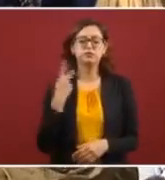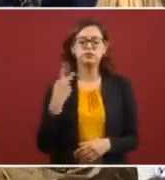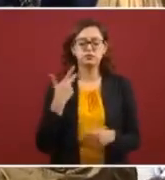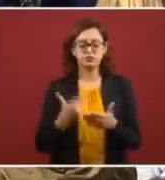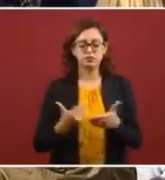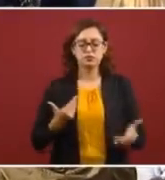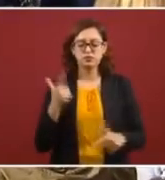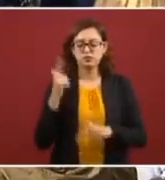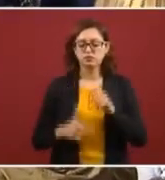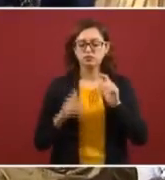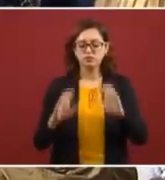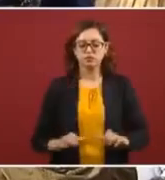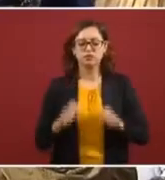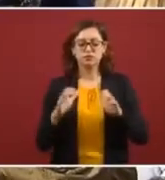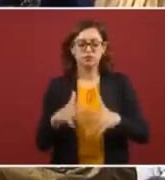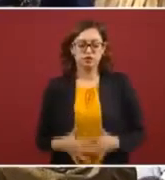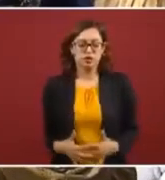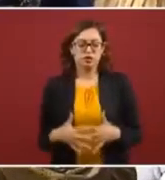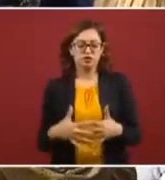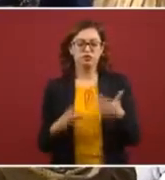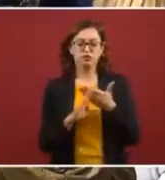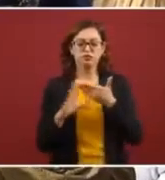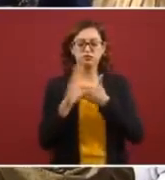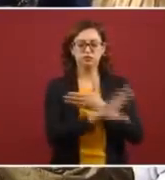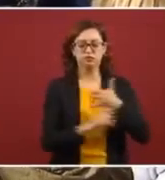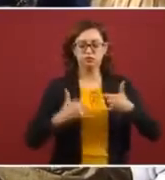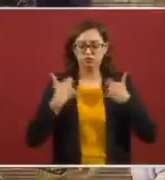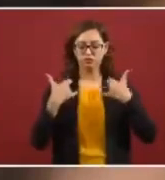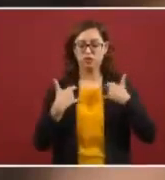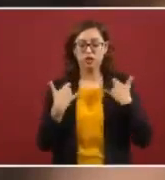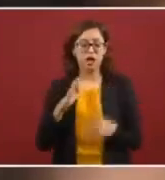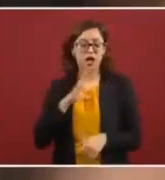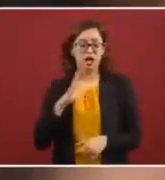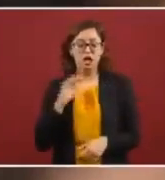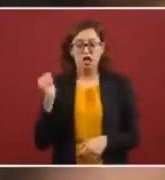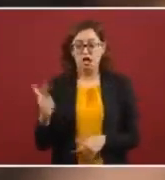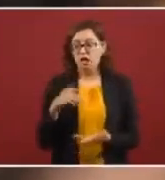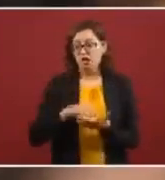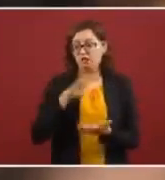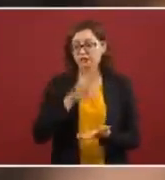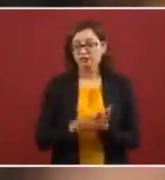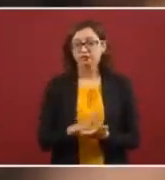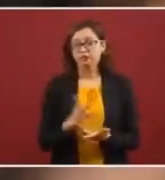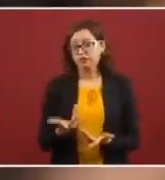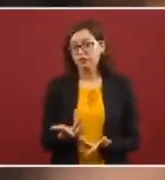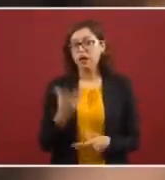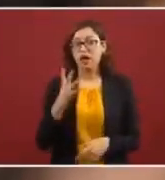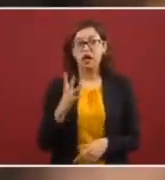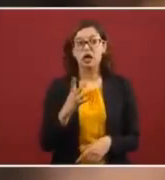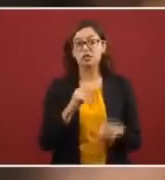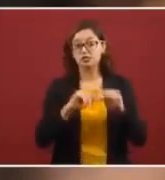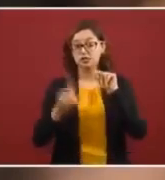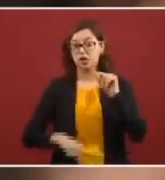What's going to happen with the politics with the pregnancy prevention in